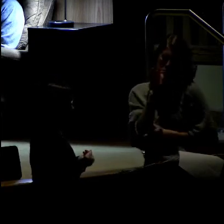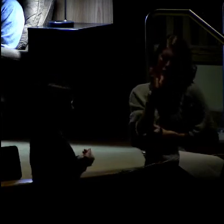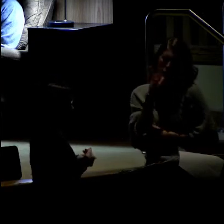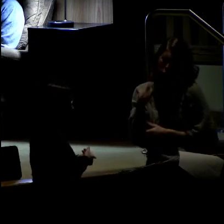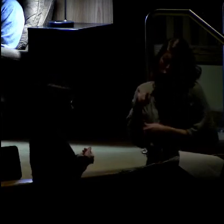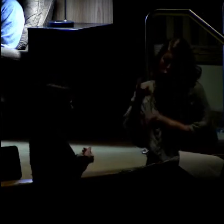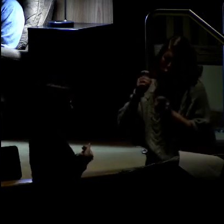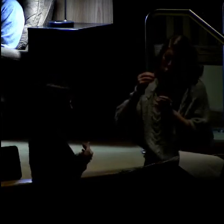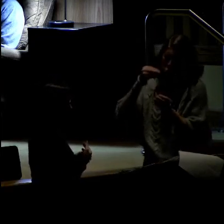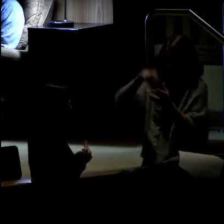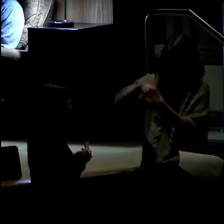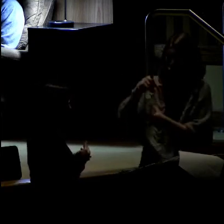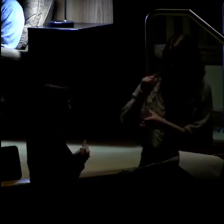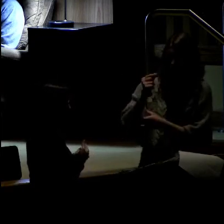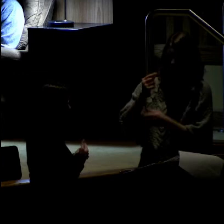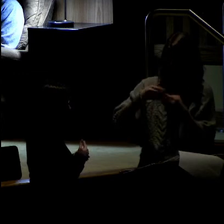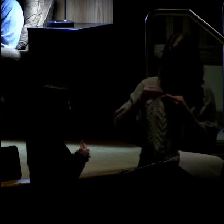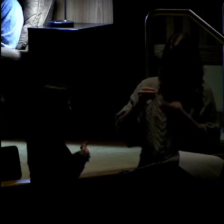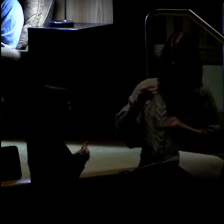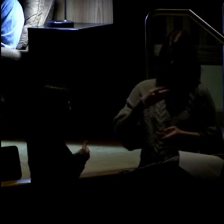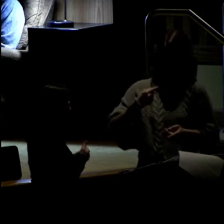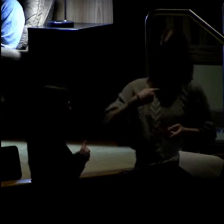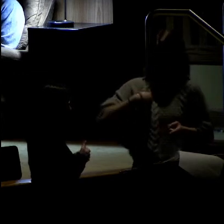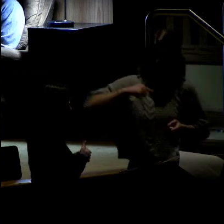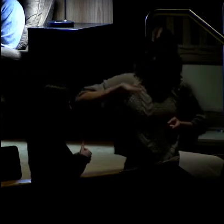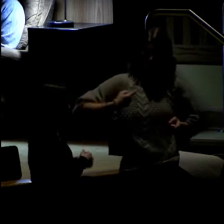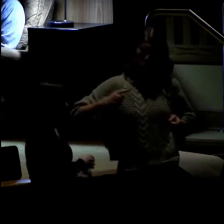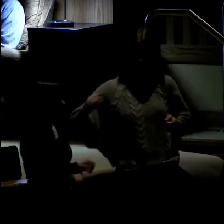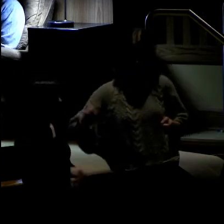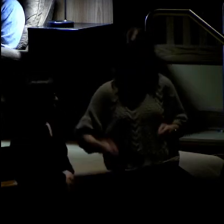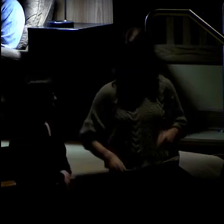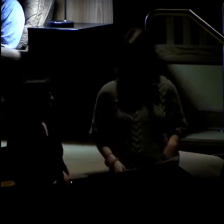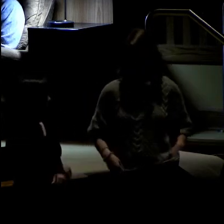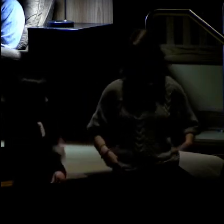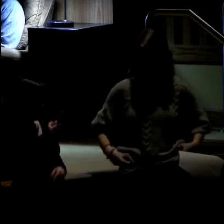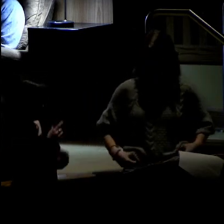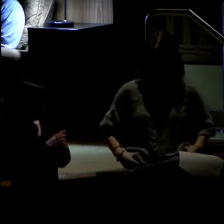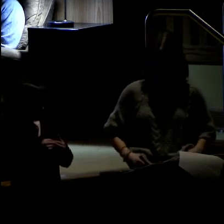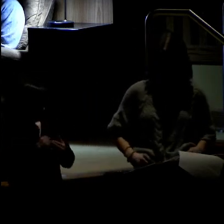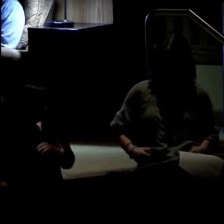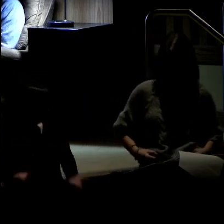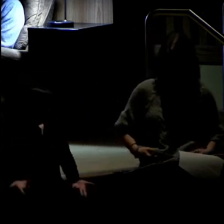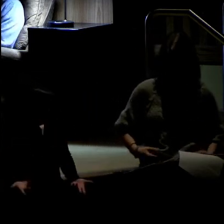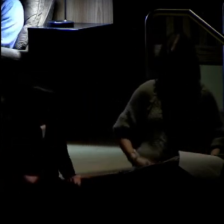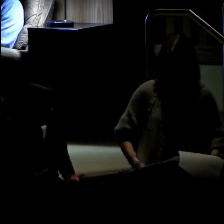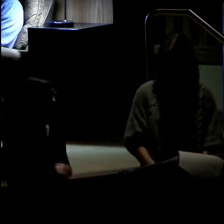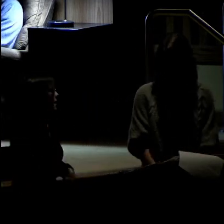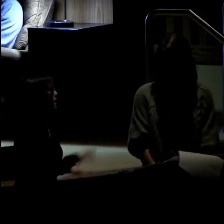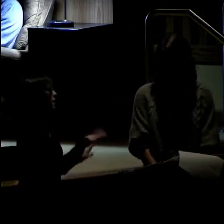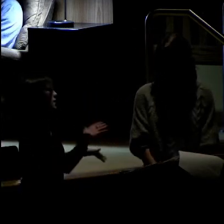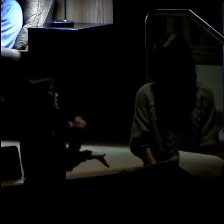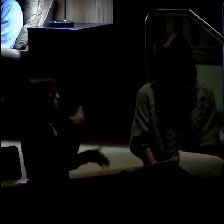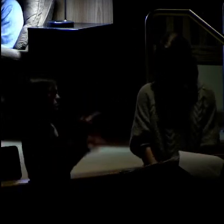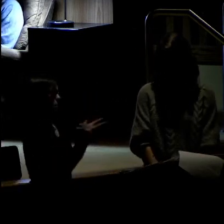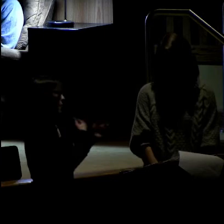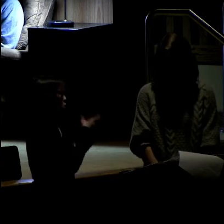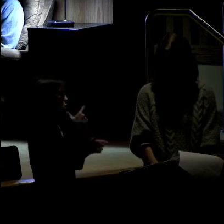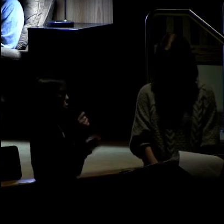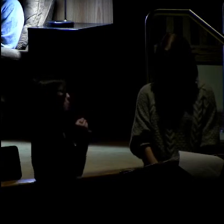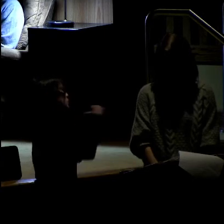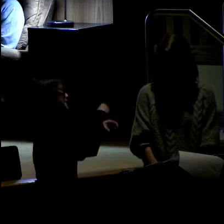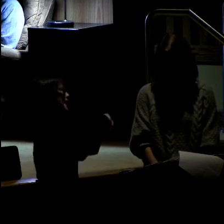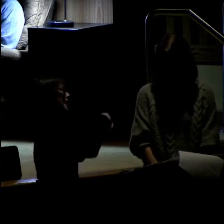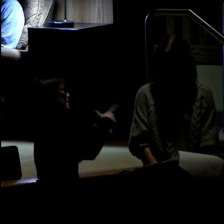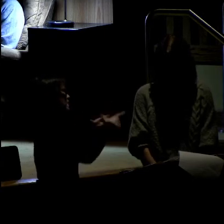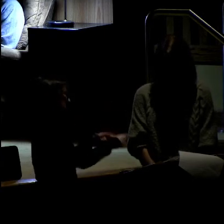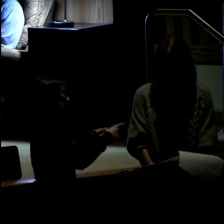in the $20, and Becky and I can each give in a dollar. Just $1? Kids, it doesn't matter who puts the money in the offering plate. You've all worked